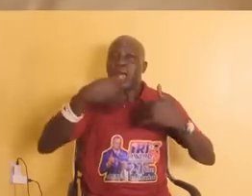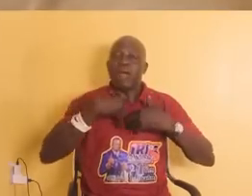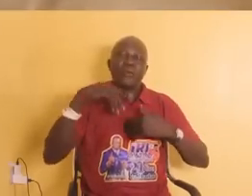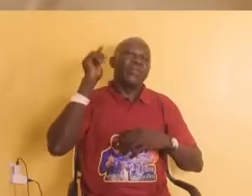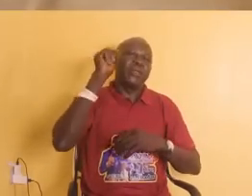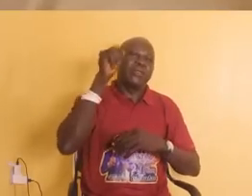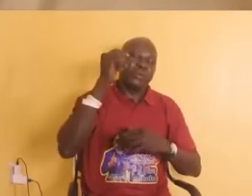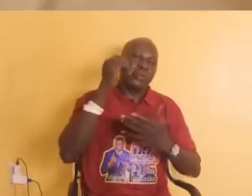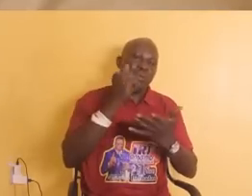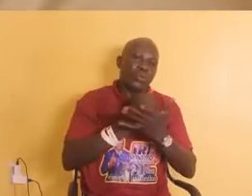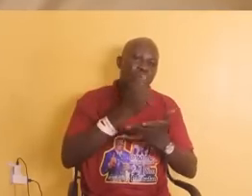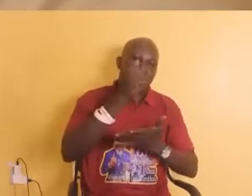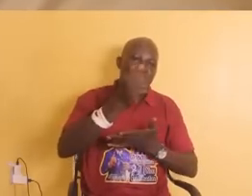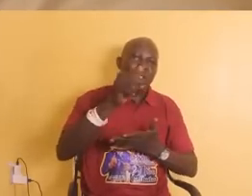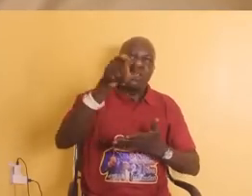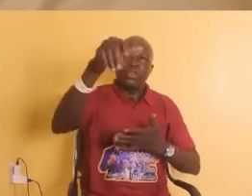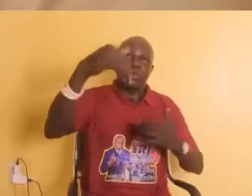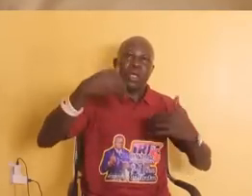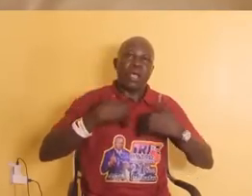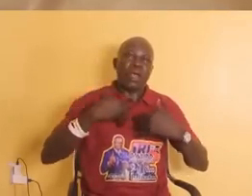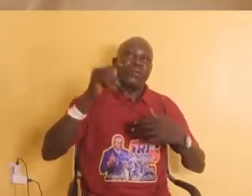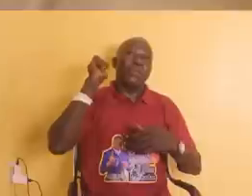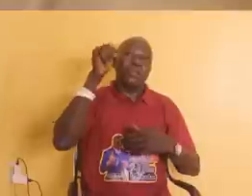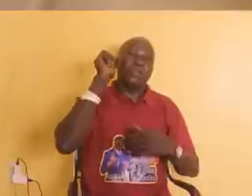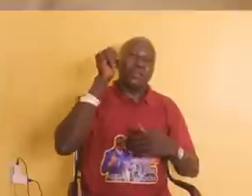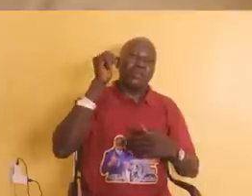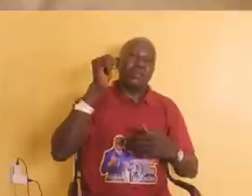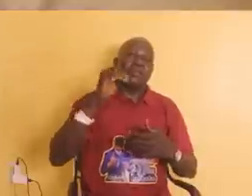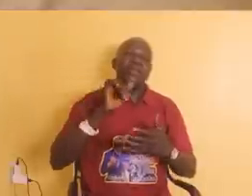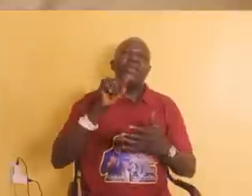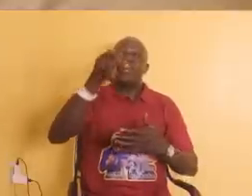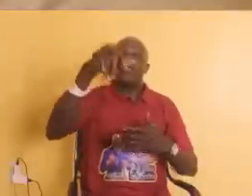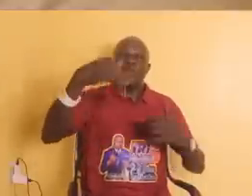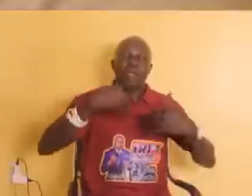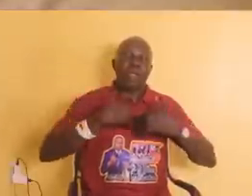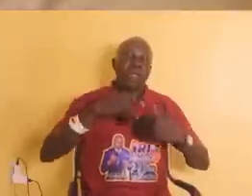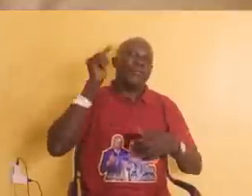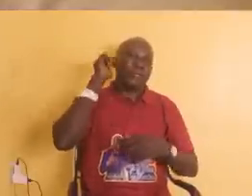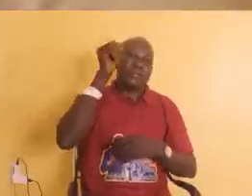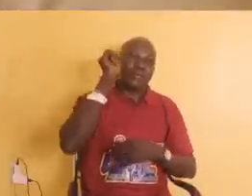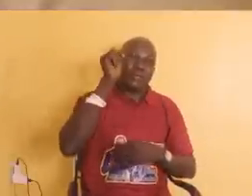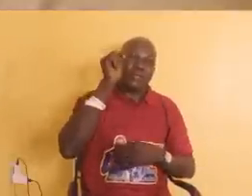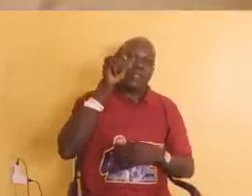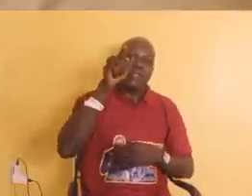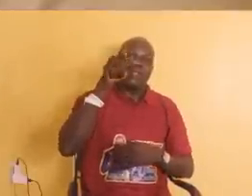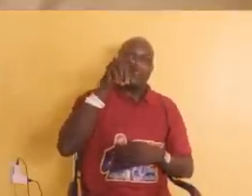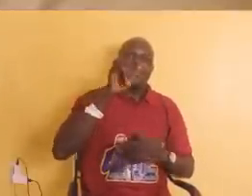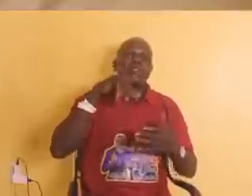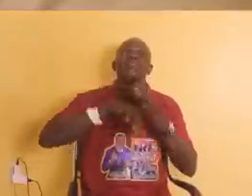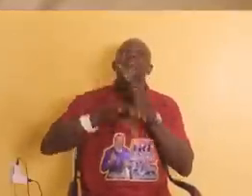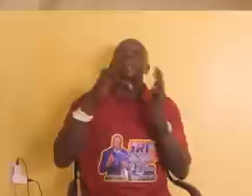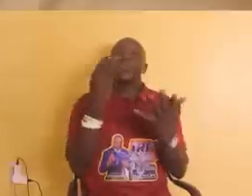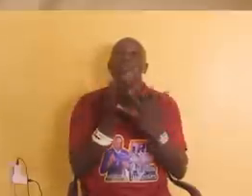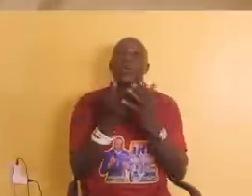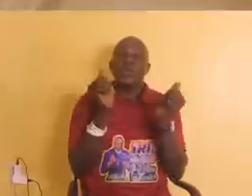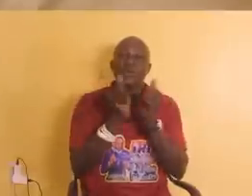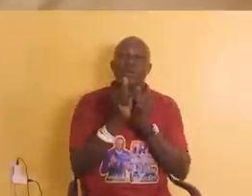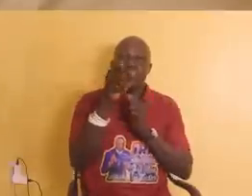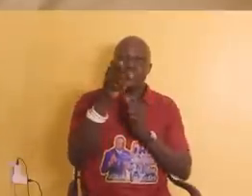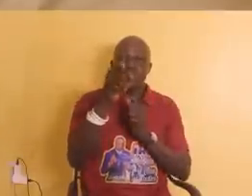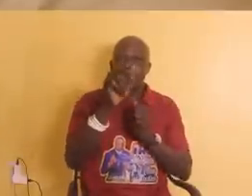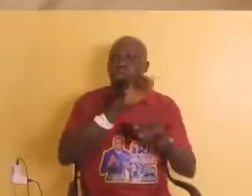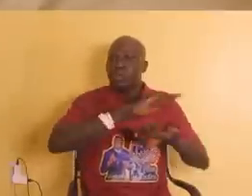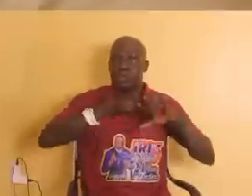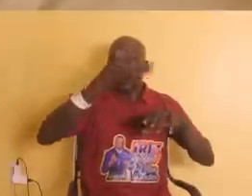testimony. Amen. Láàbẹ̀rí. Wà ní testimony. Amen. Láàbẹ̀rí. Wà ní testimony. Amen. Yóò lè dára fún ọ. Amen.